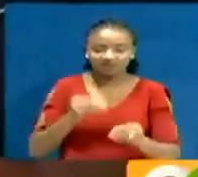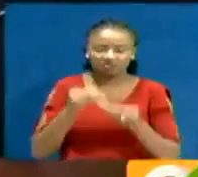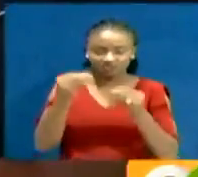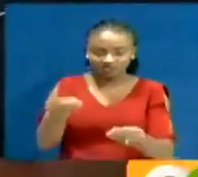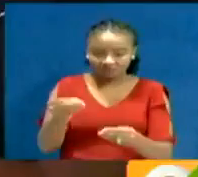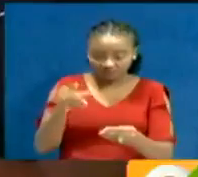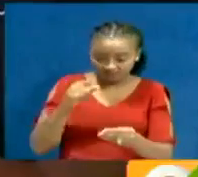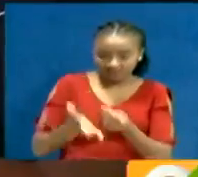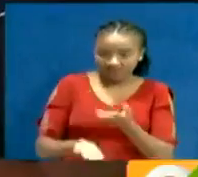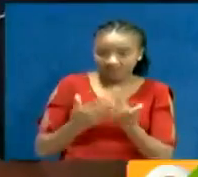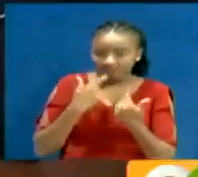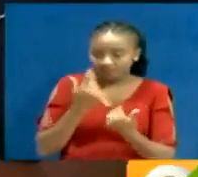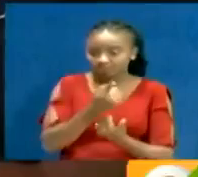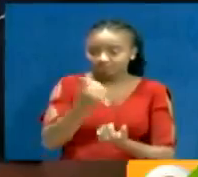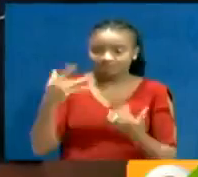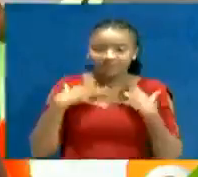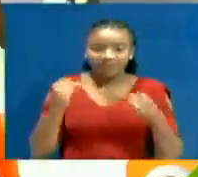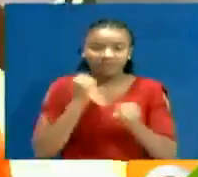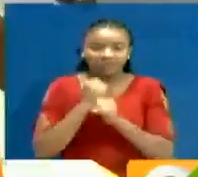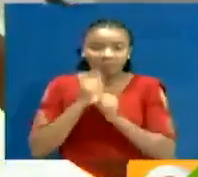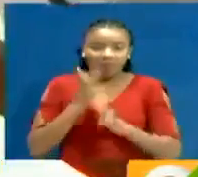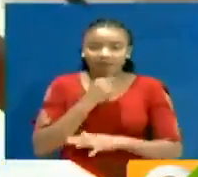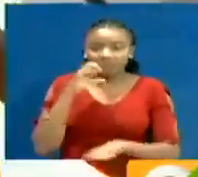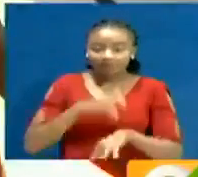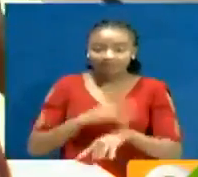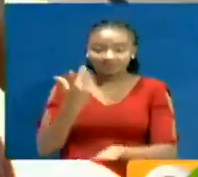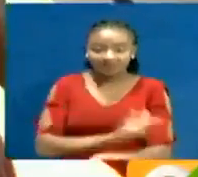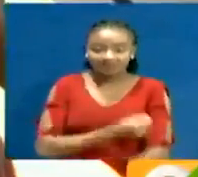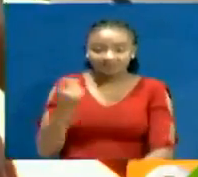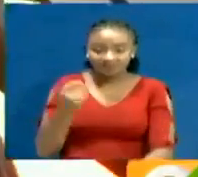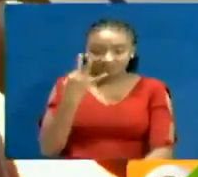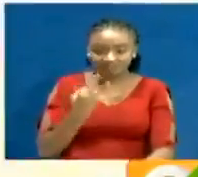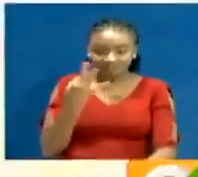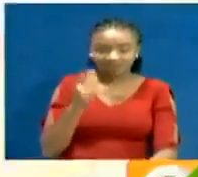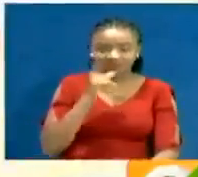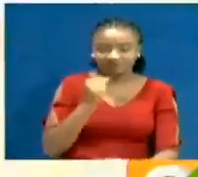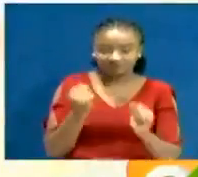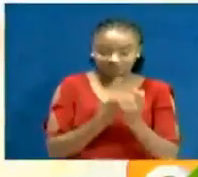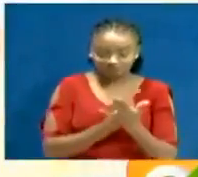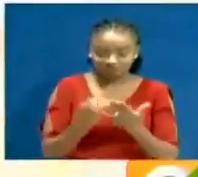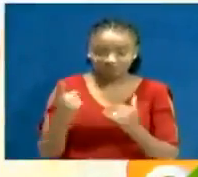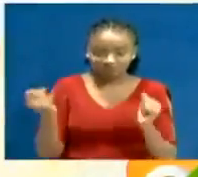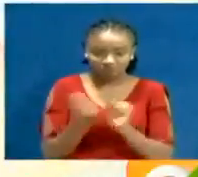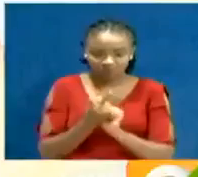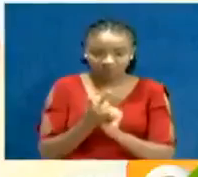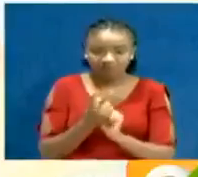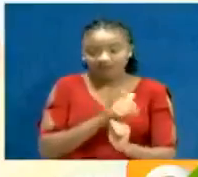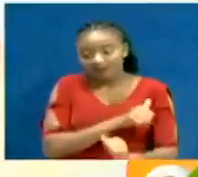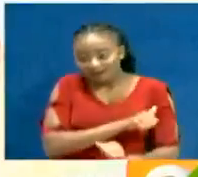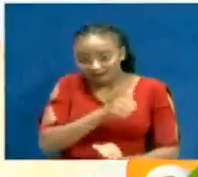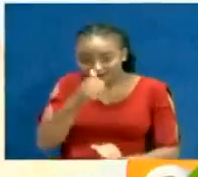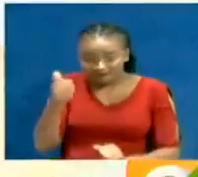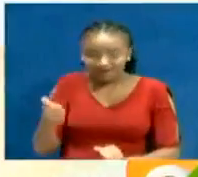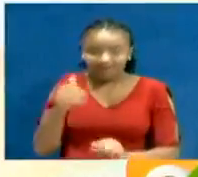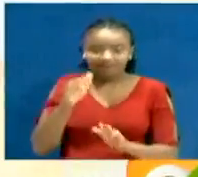The doses will serve the frontline workers who got their jab in March and who will have completed their 12-week gap. For the rest who received their